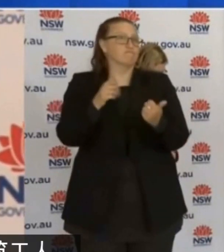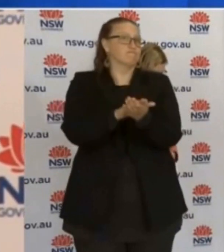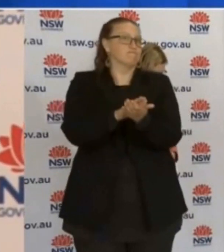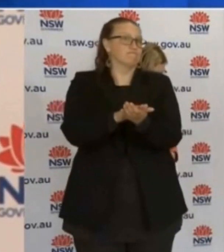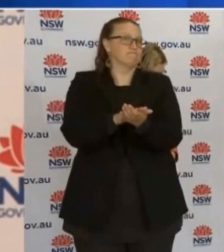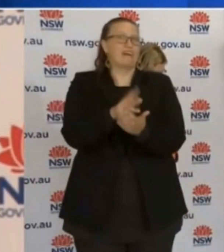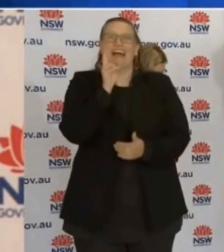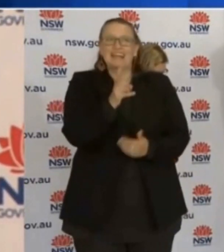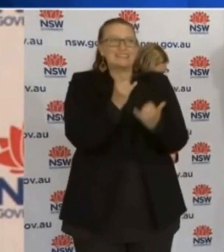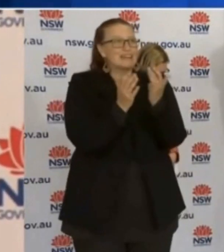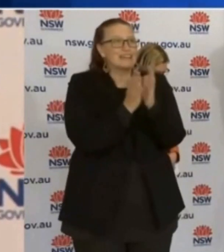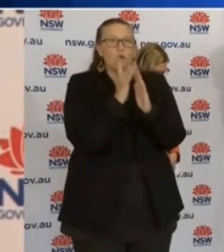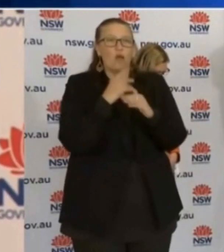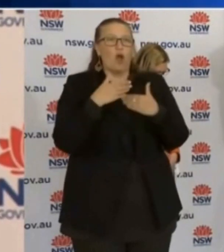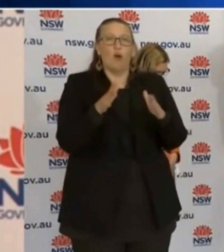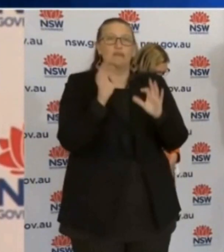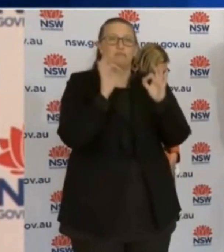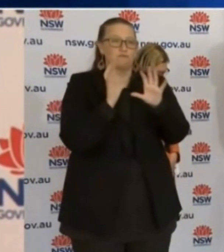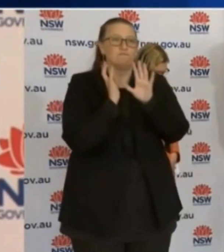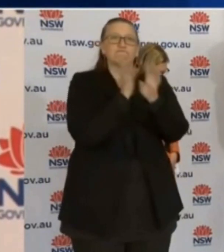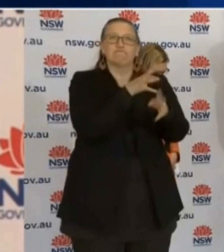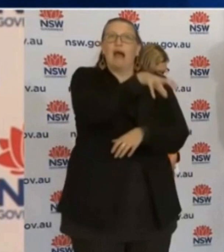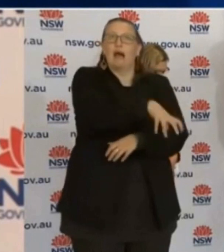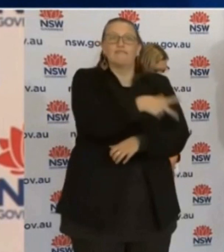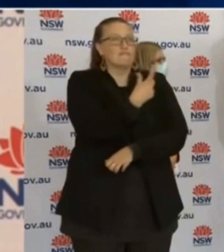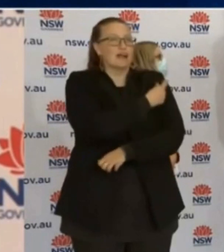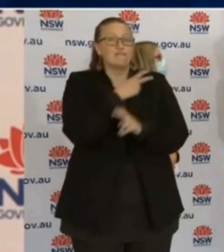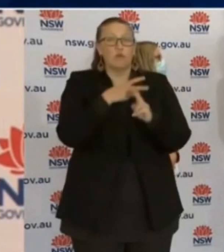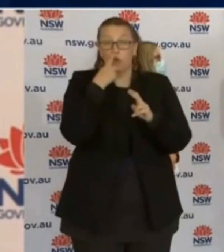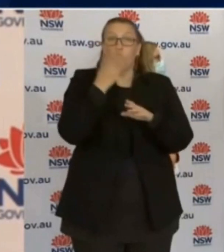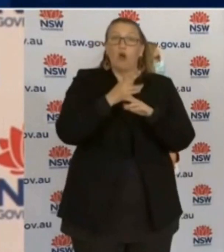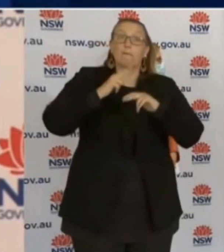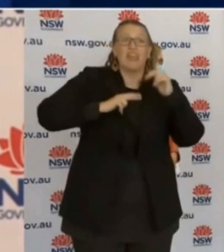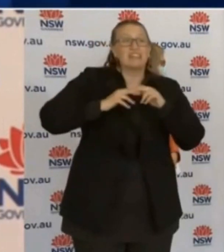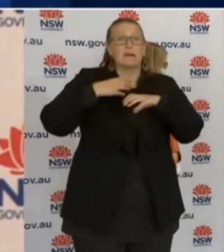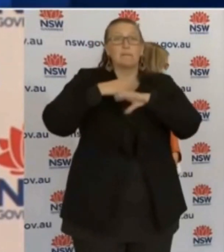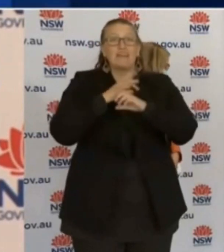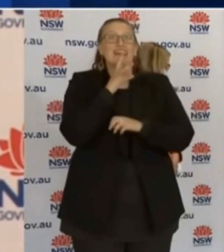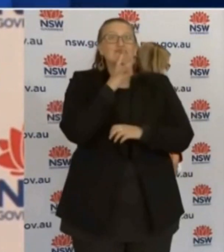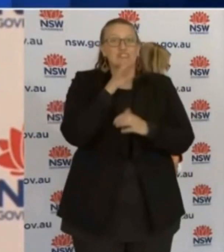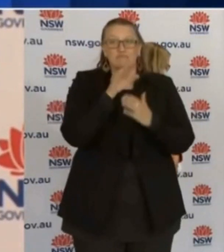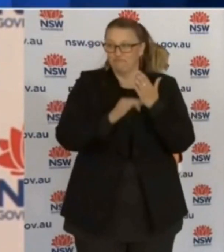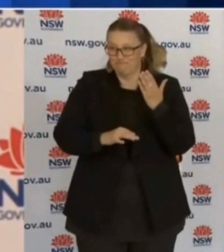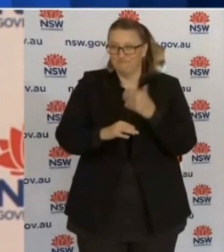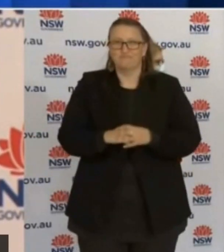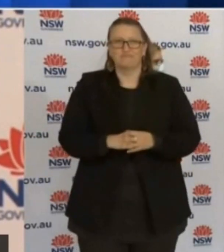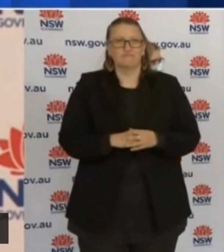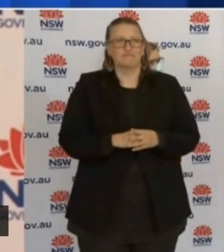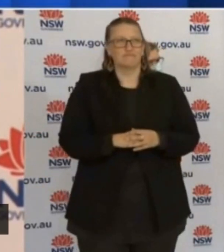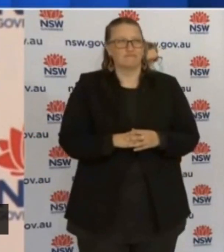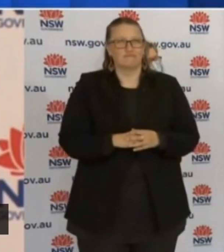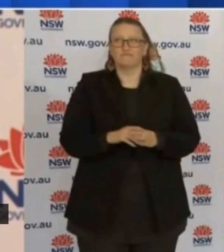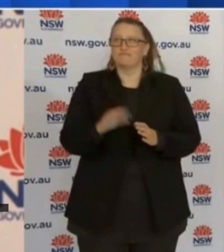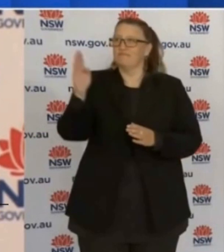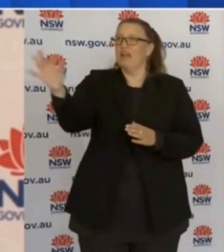understand. So it's really pleasing to see people want to work, people want to get out, and they're coming forward and getting vaccinated. Who hasn't asked a question